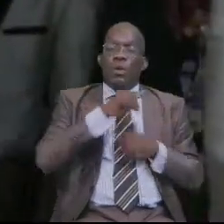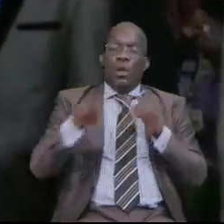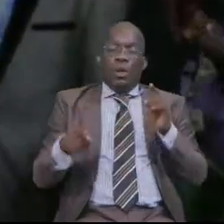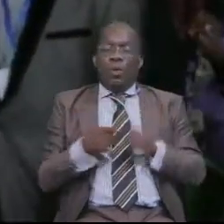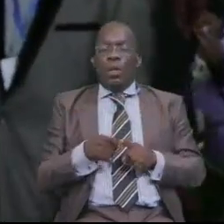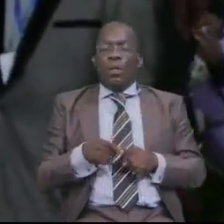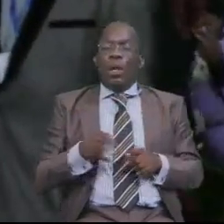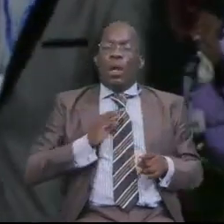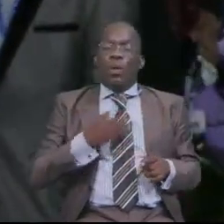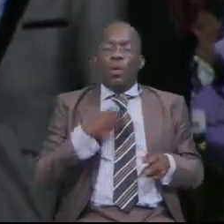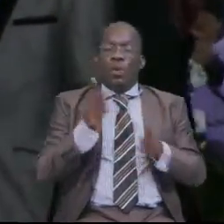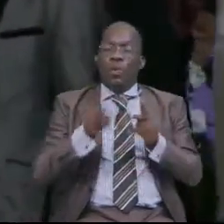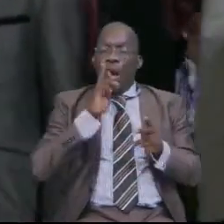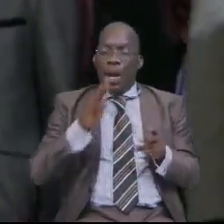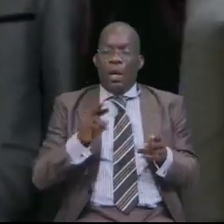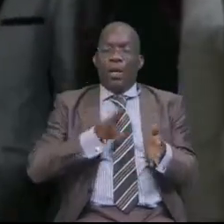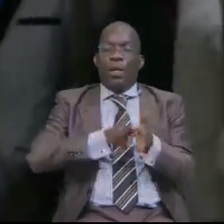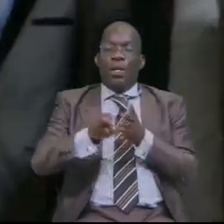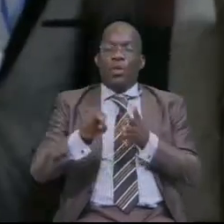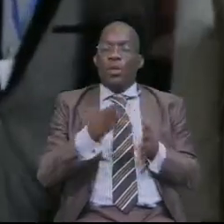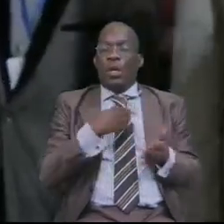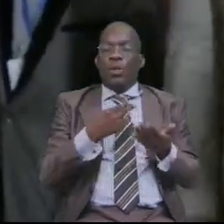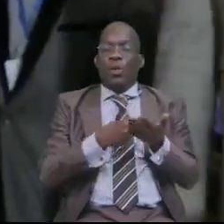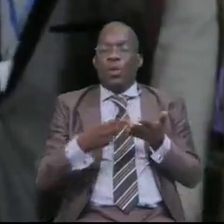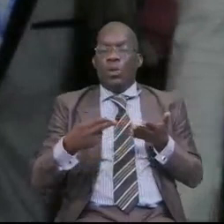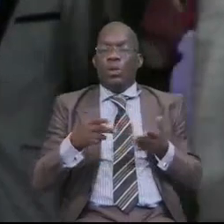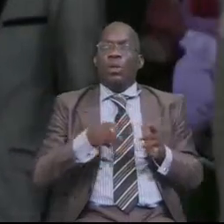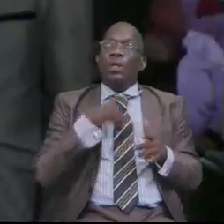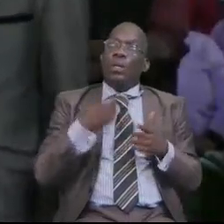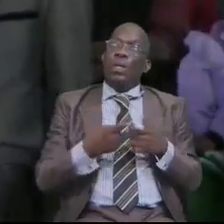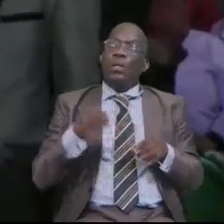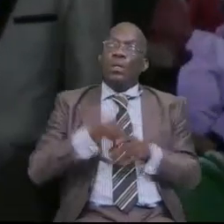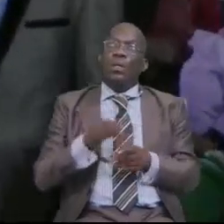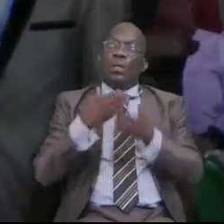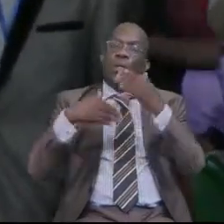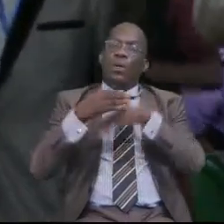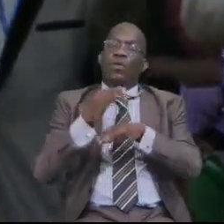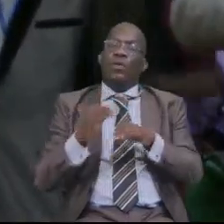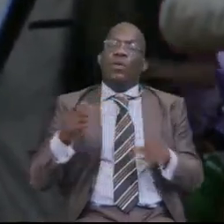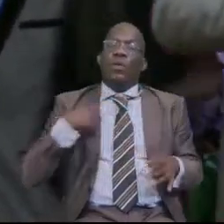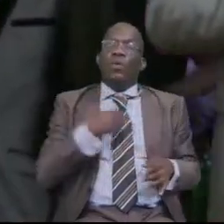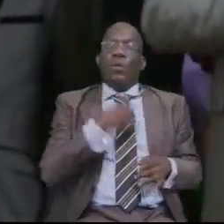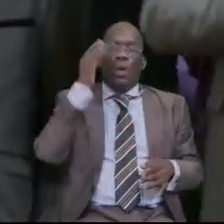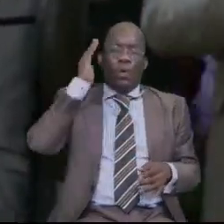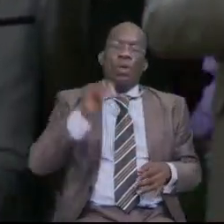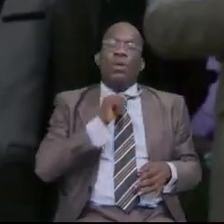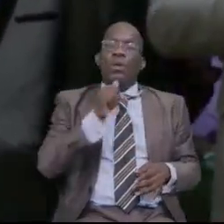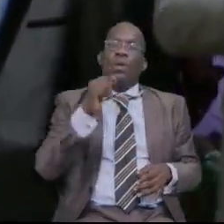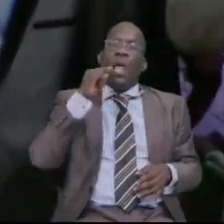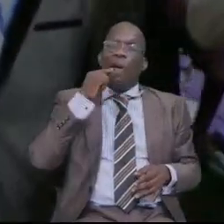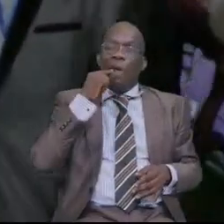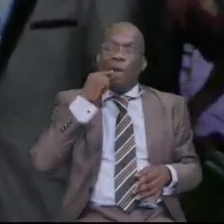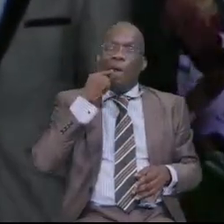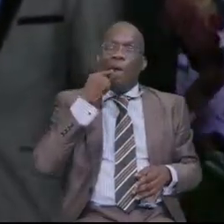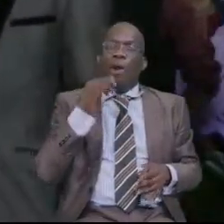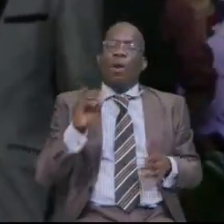and holy, then in heaven we will not regret or miss